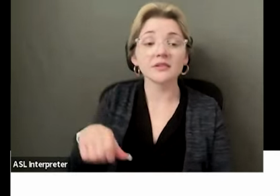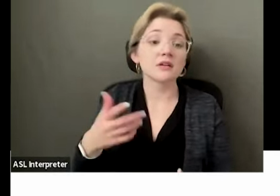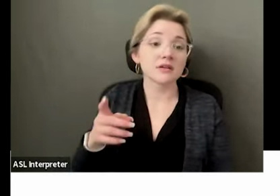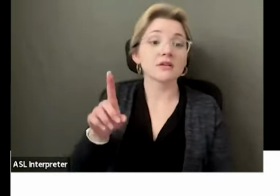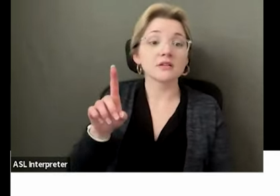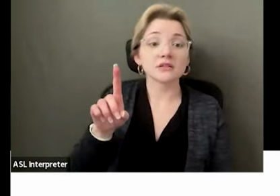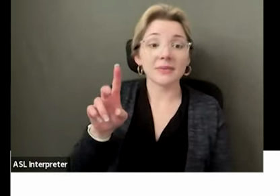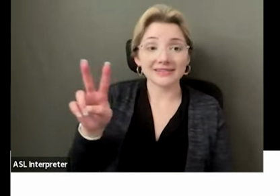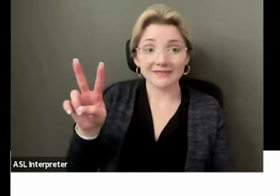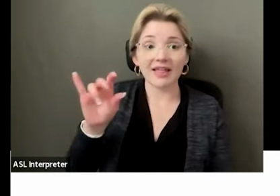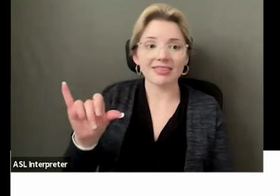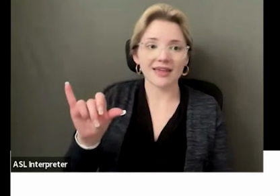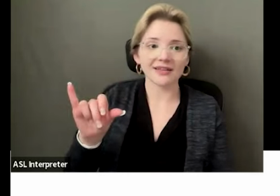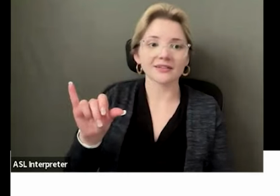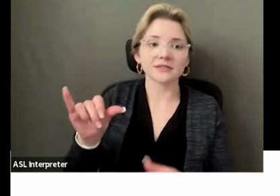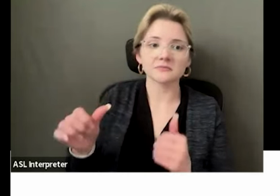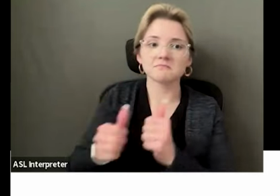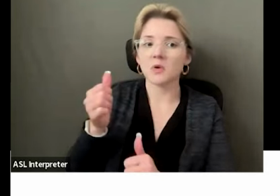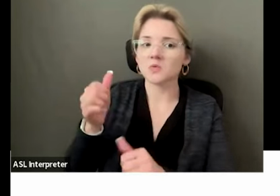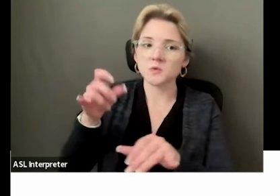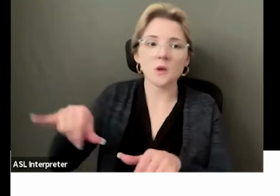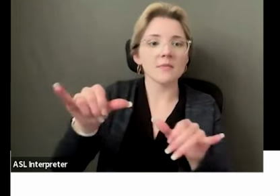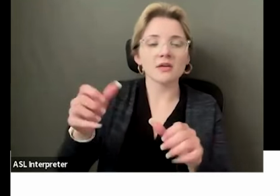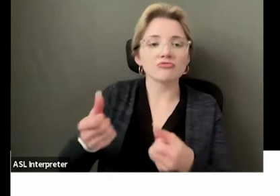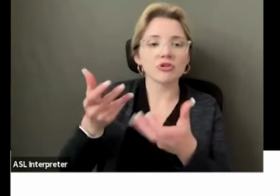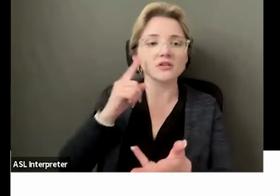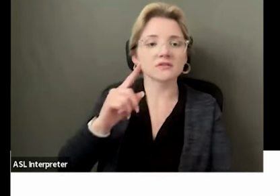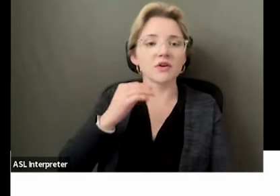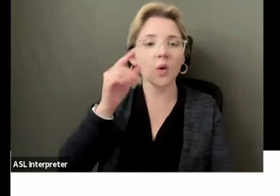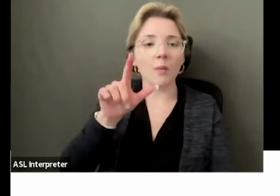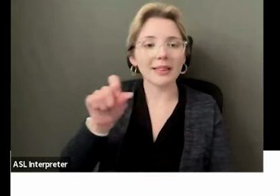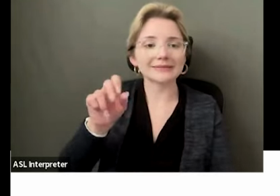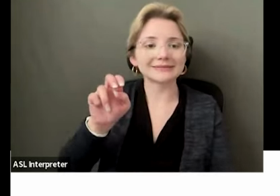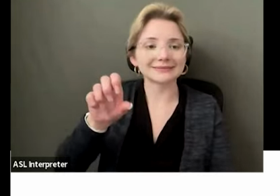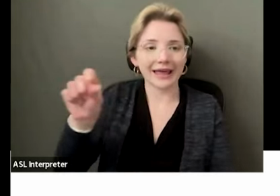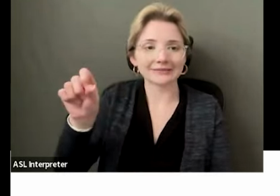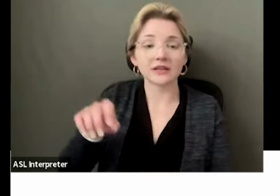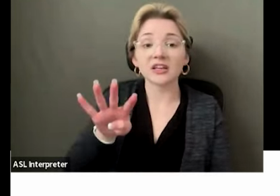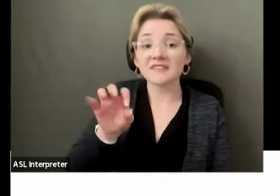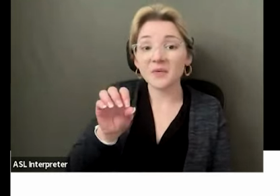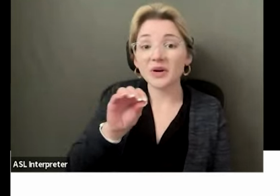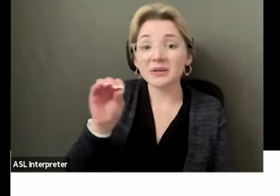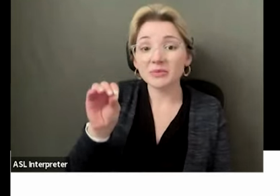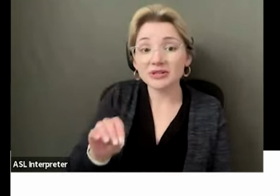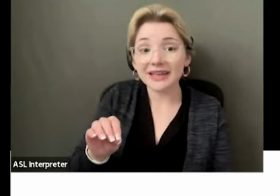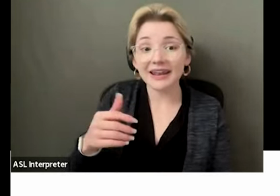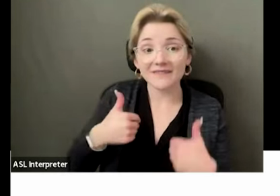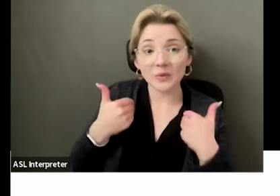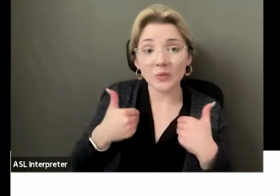a leading cause of homelessness for women and children. 42% of homeless youth have experienced child sexual